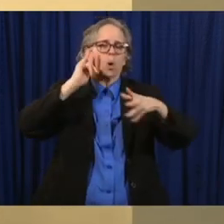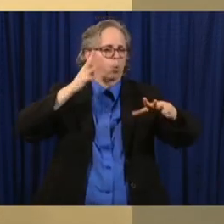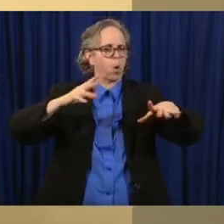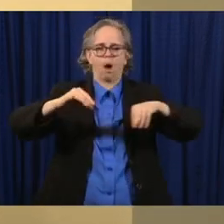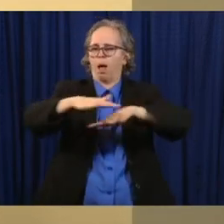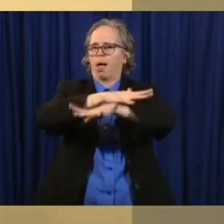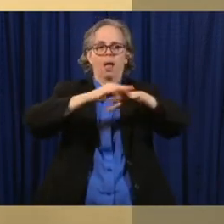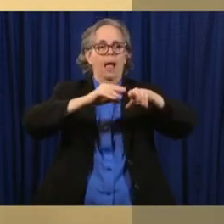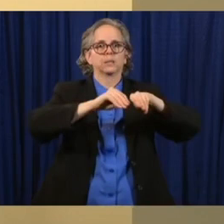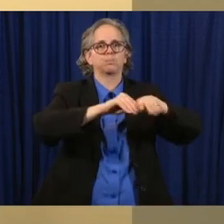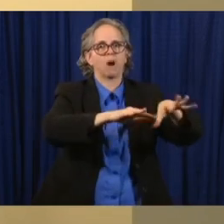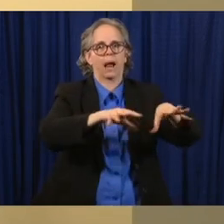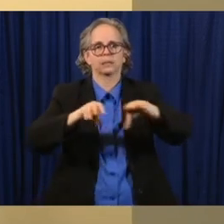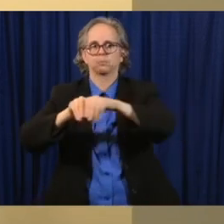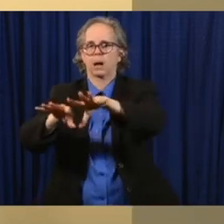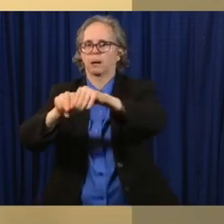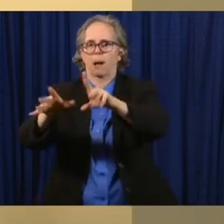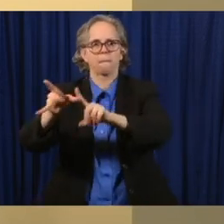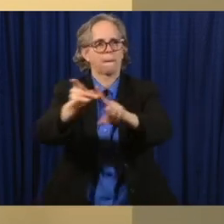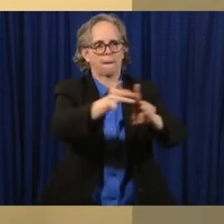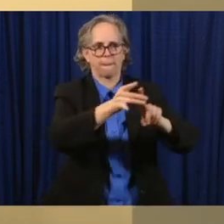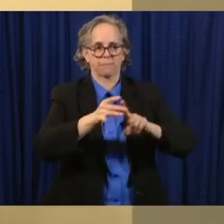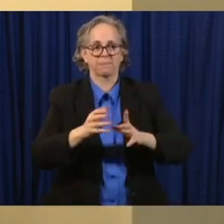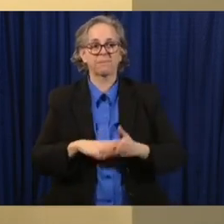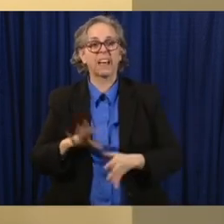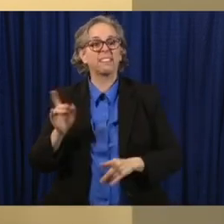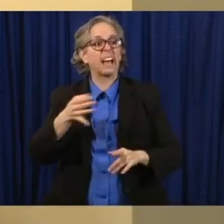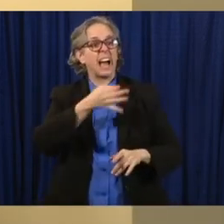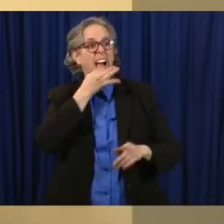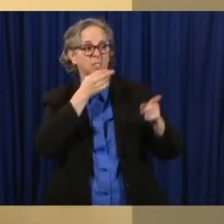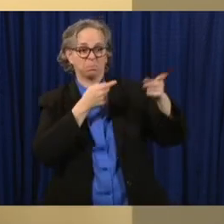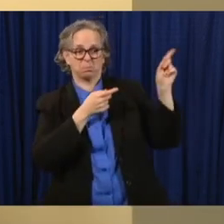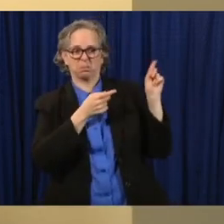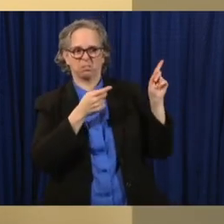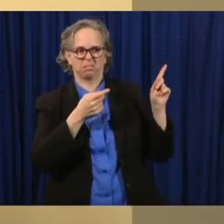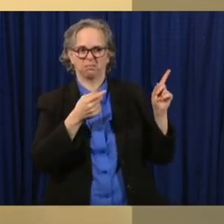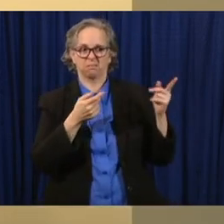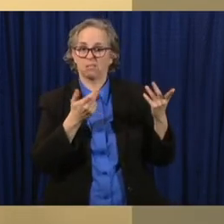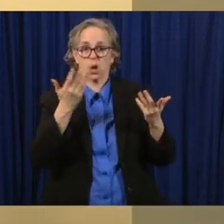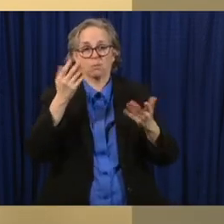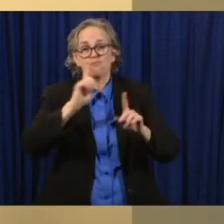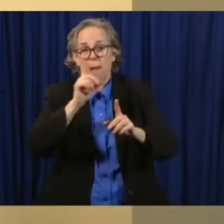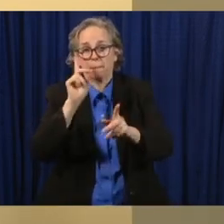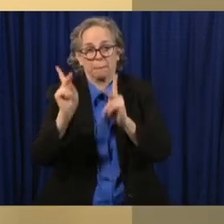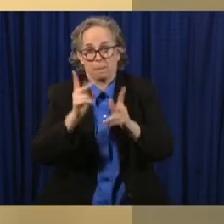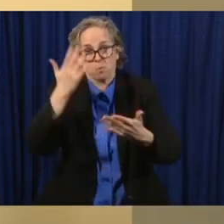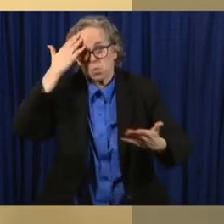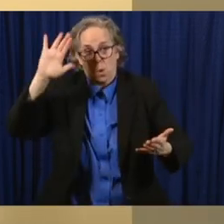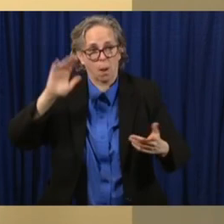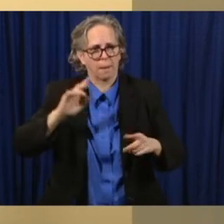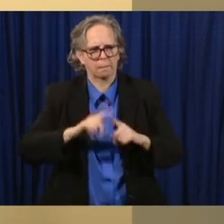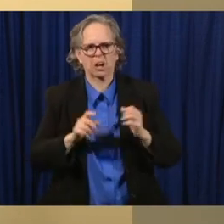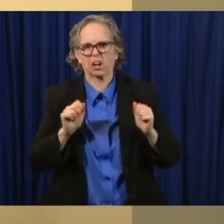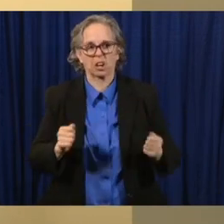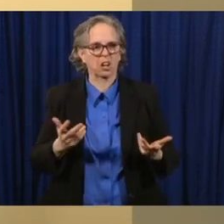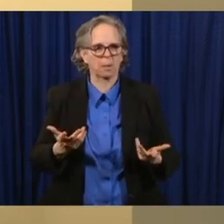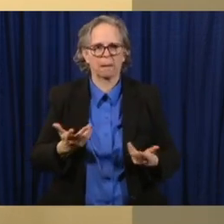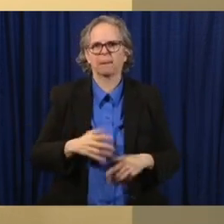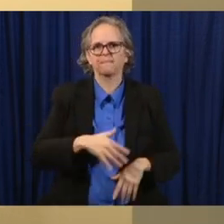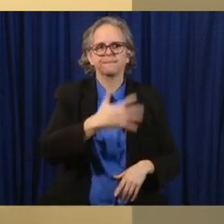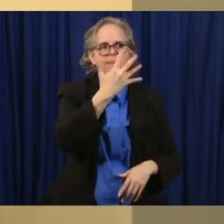are thinking, and nobody has exact prevalence yet, and so we can't say for sure, but it could be anywhere from 5 to 15%